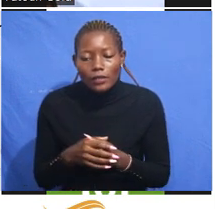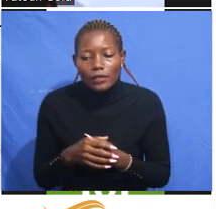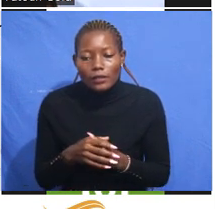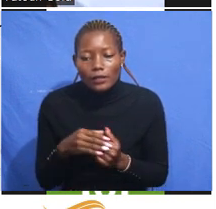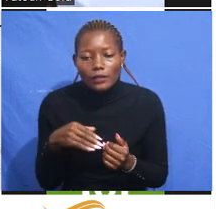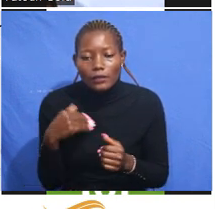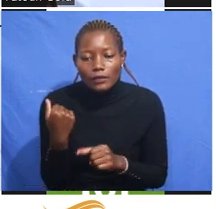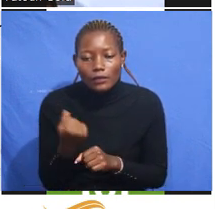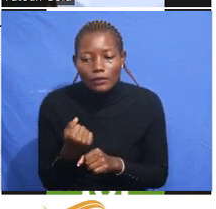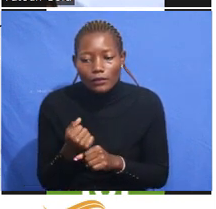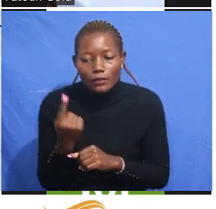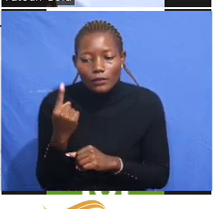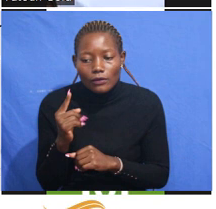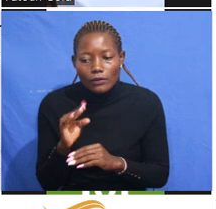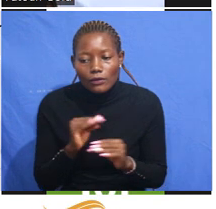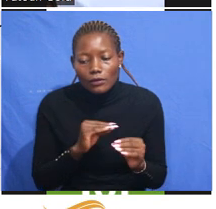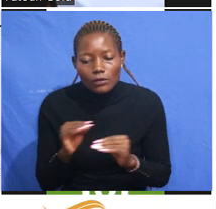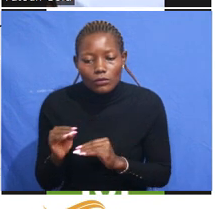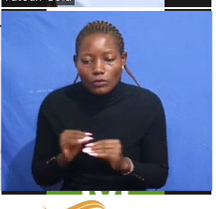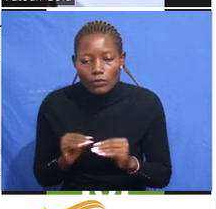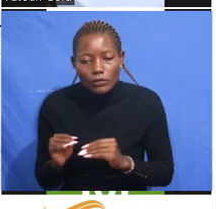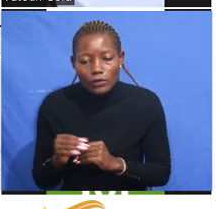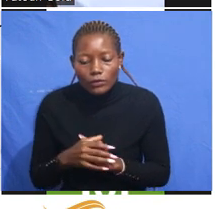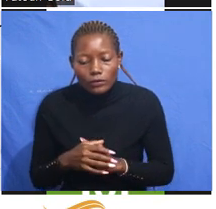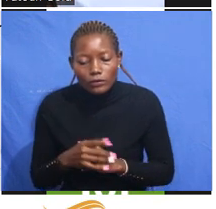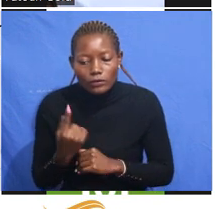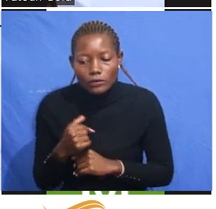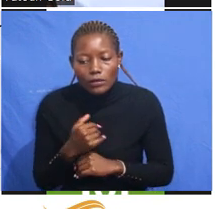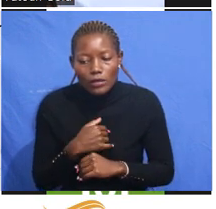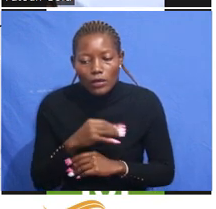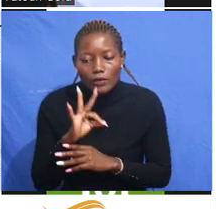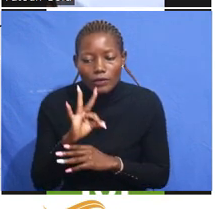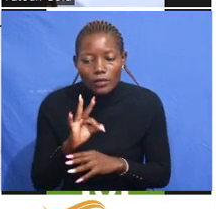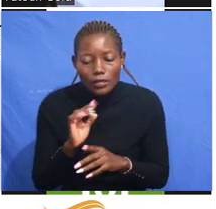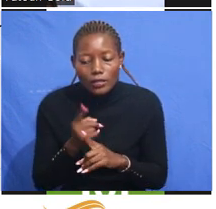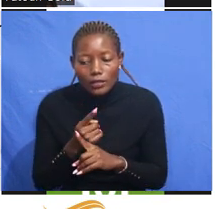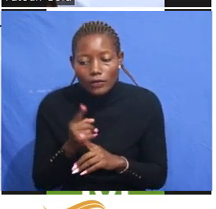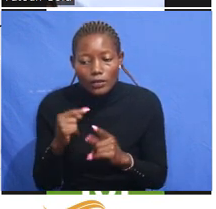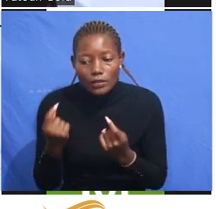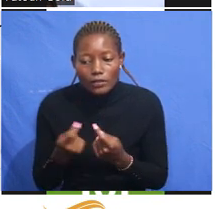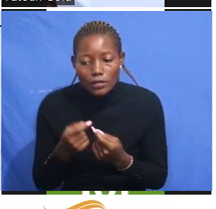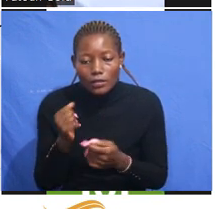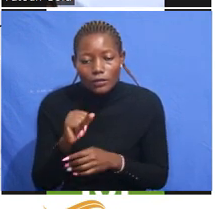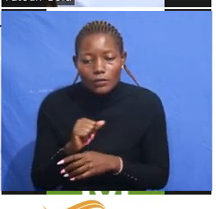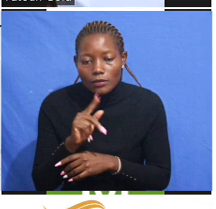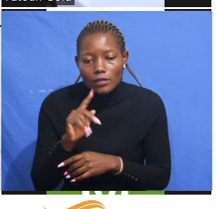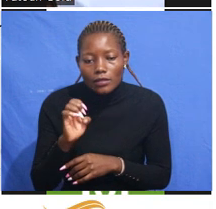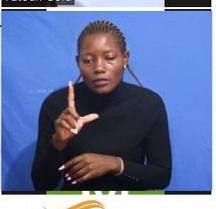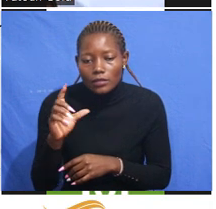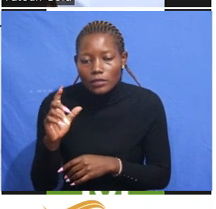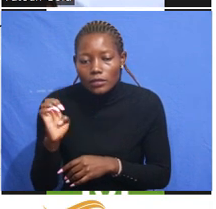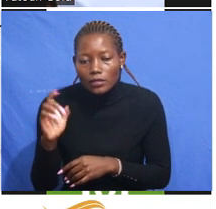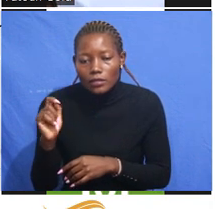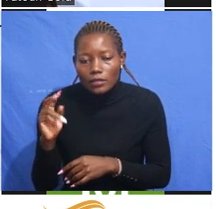effort for that movement. Now, there are 3 different types of muscles there: skeletal muscle, smooth